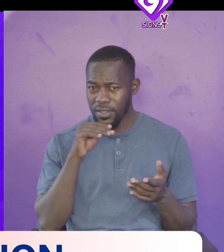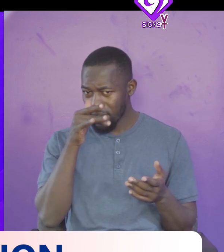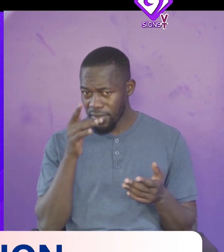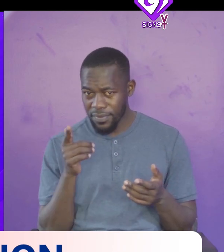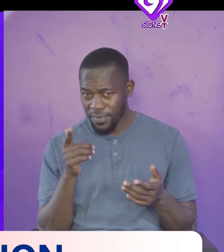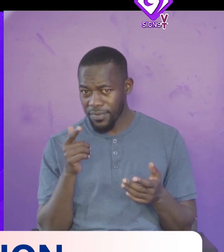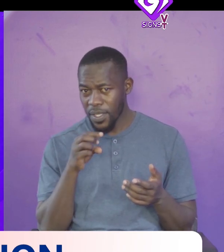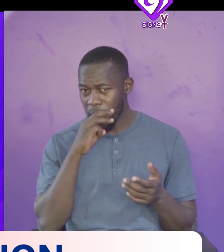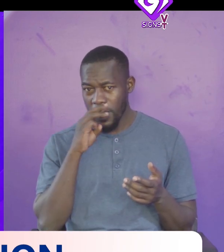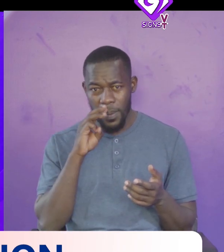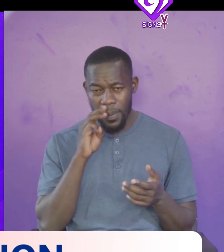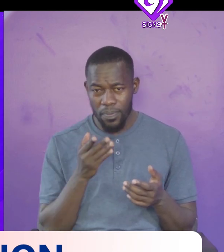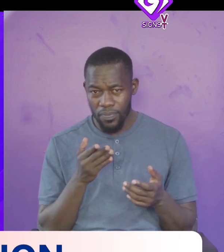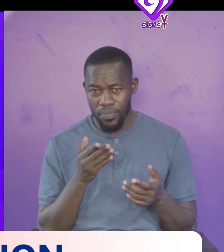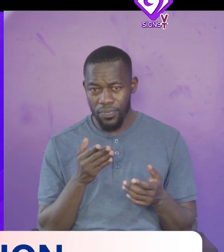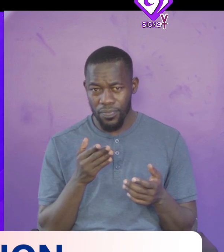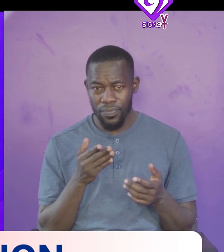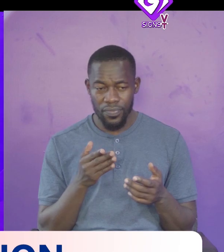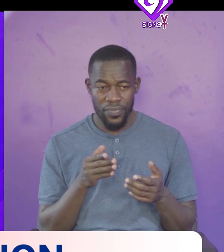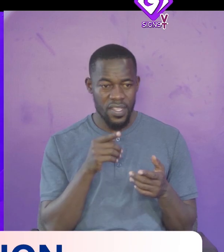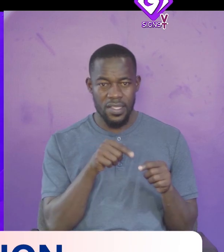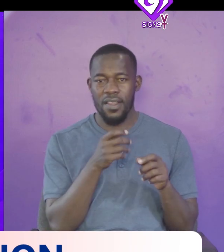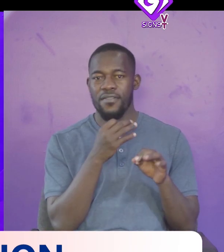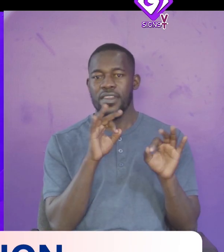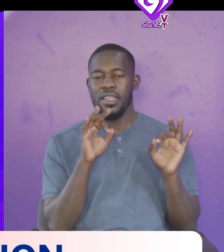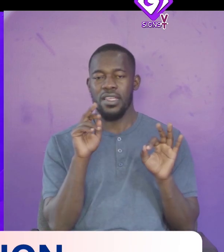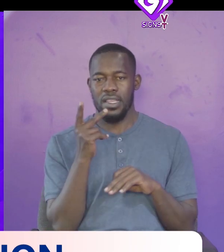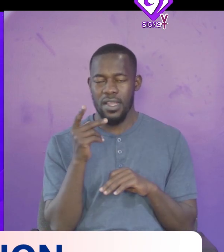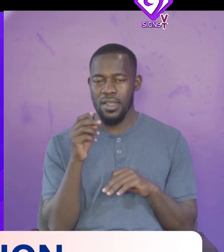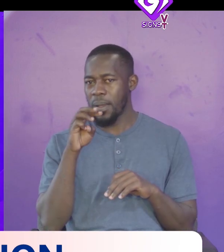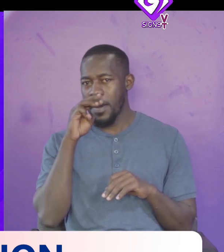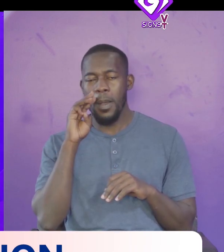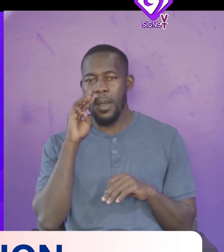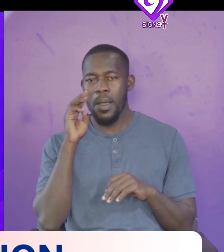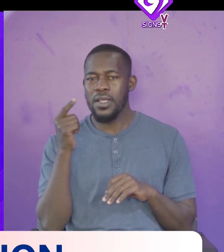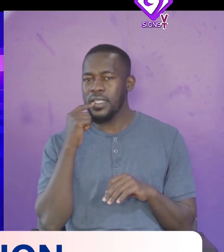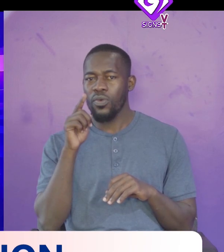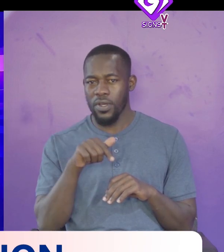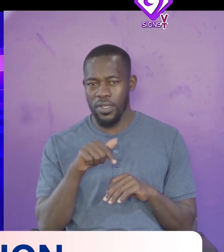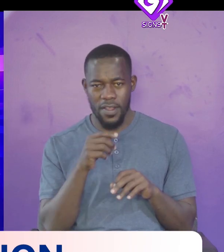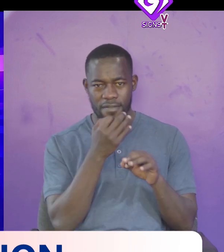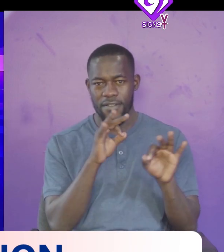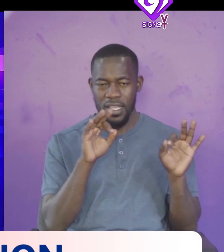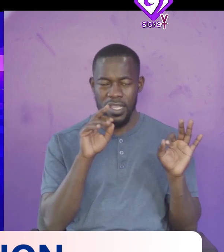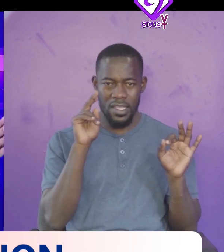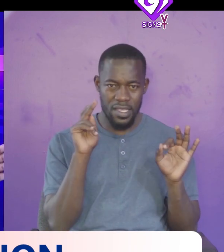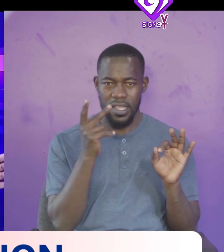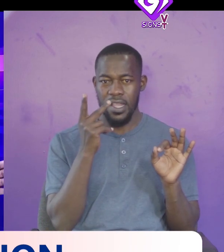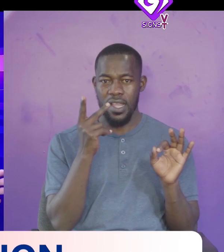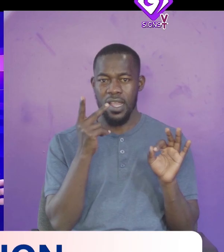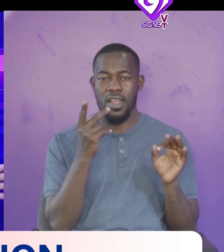form, you see it's called Free Kenya. So what Museveni meant was that this Free Kenya, now we have put you